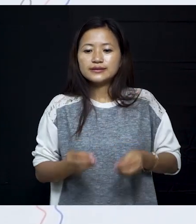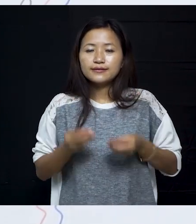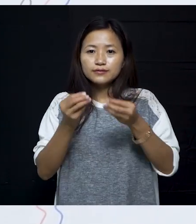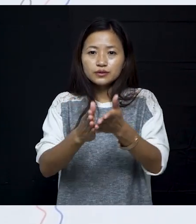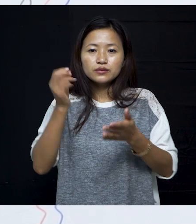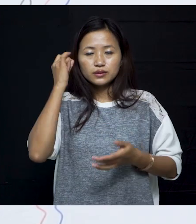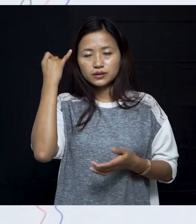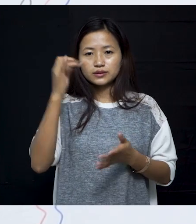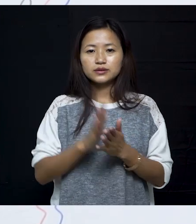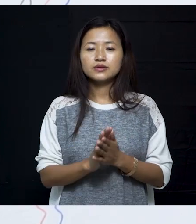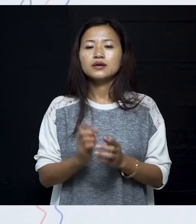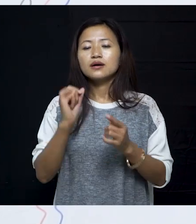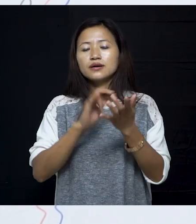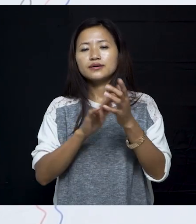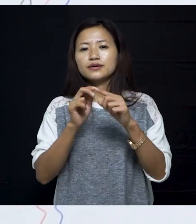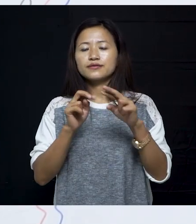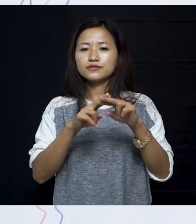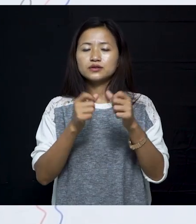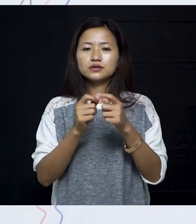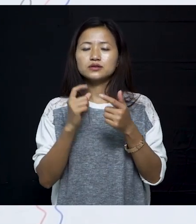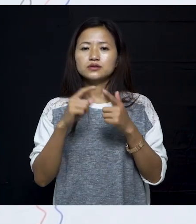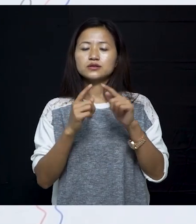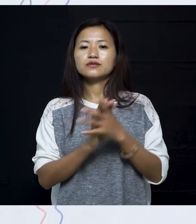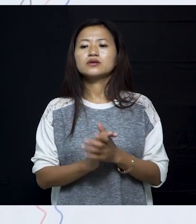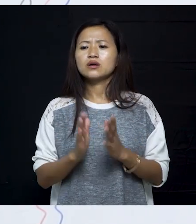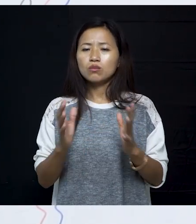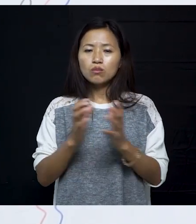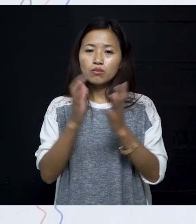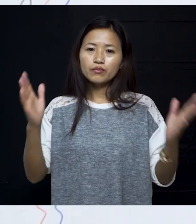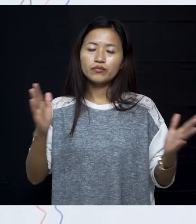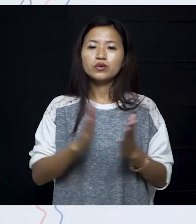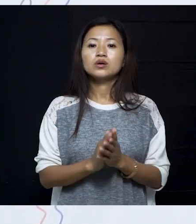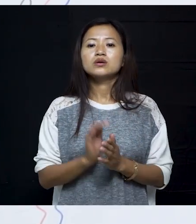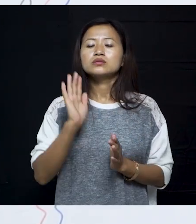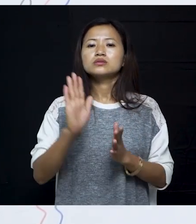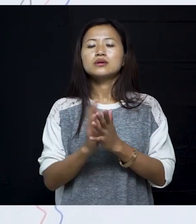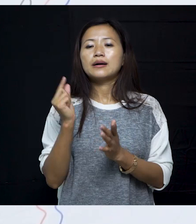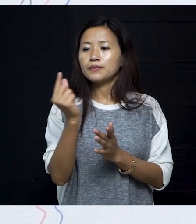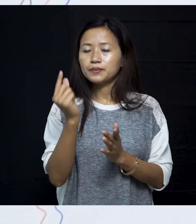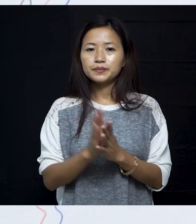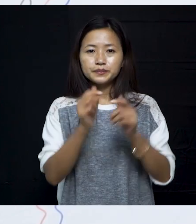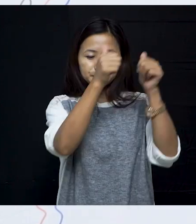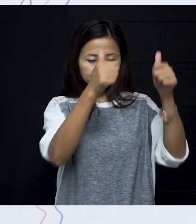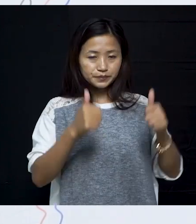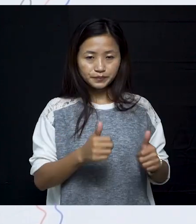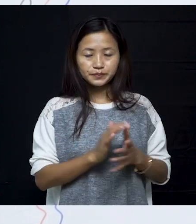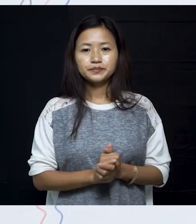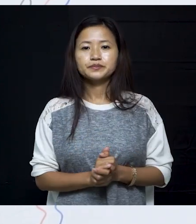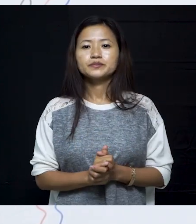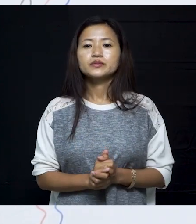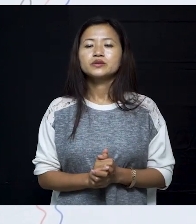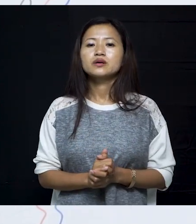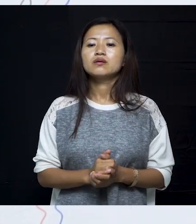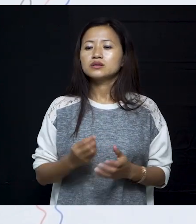the ideas of, in fact, more content theme to your poster drafting. Then the main features